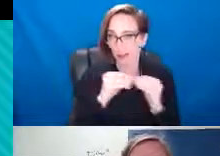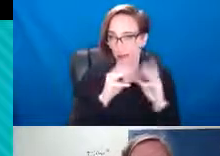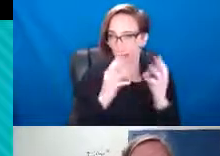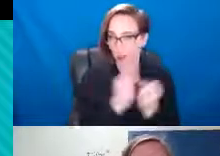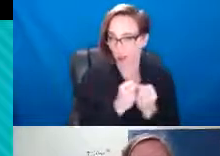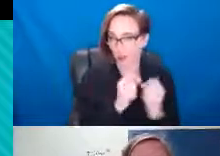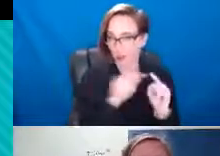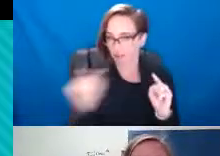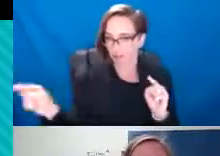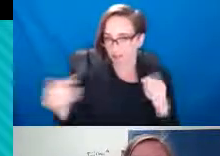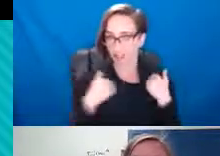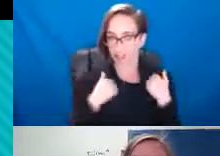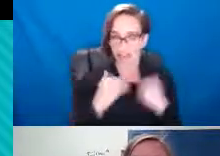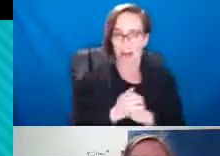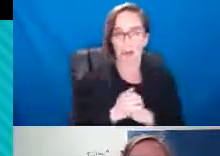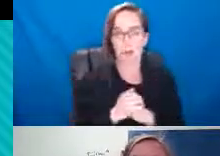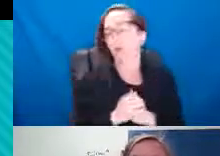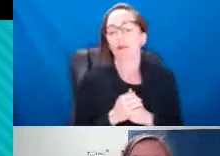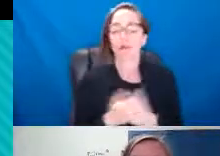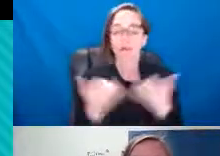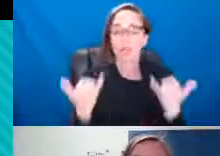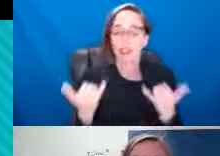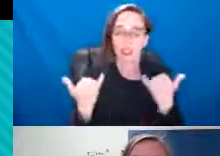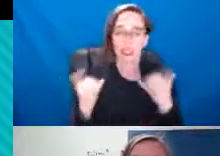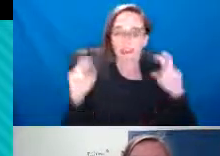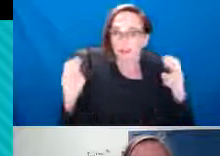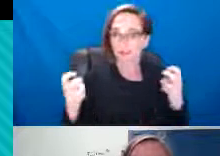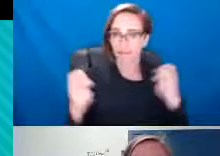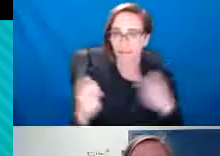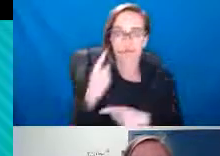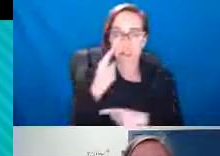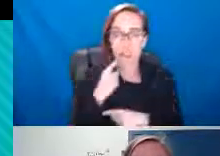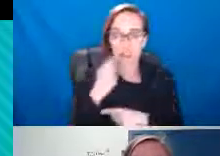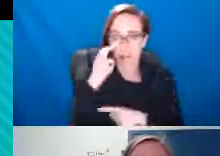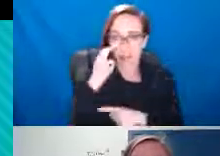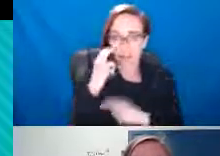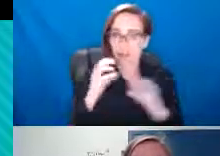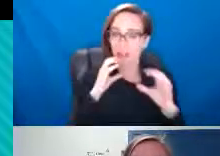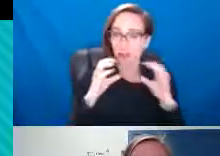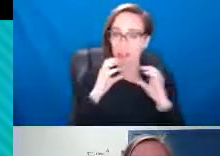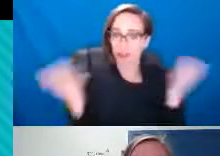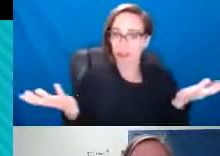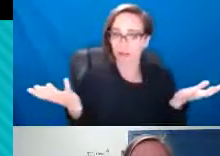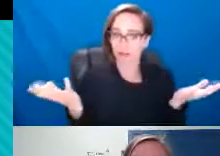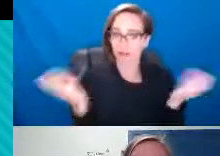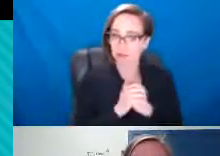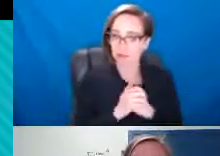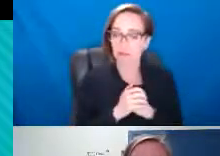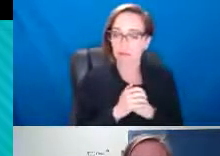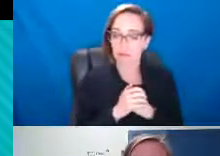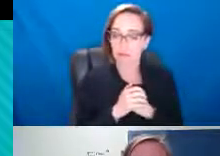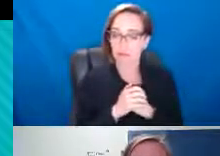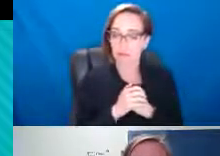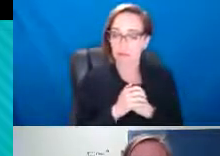Today, we're going to be talking about deaf-blind communication, and I'm going to just